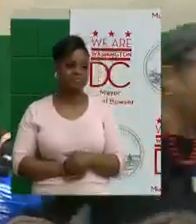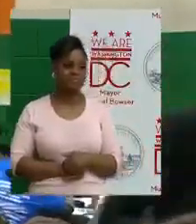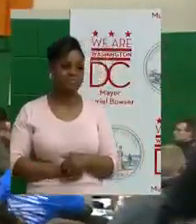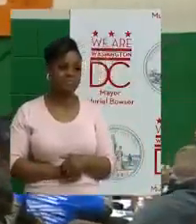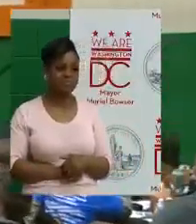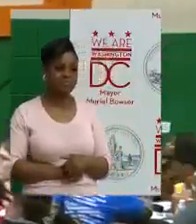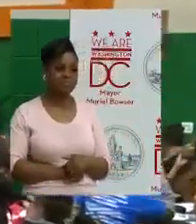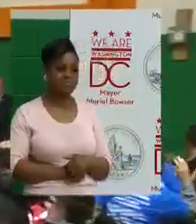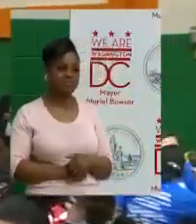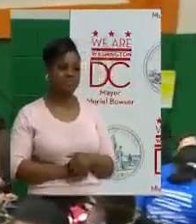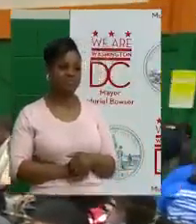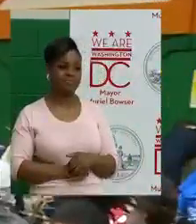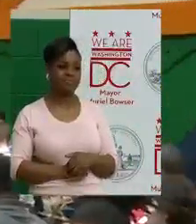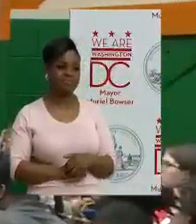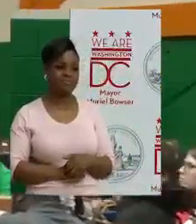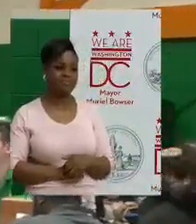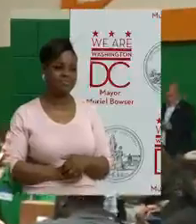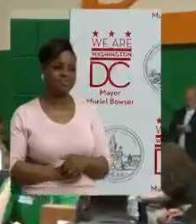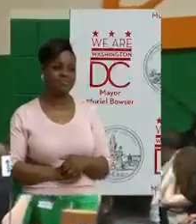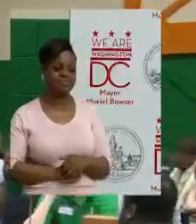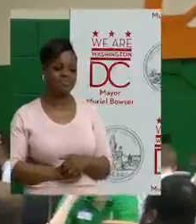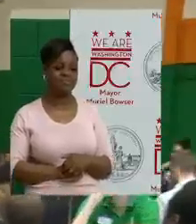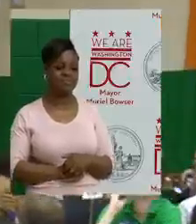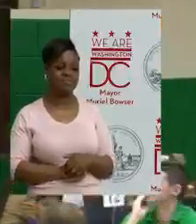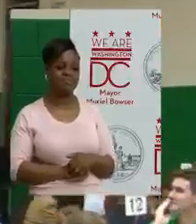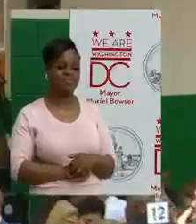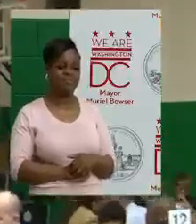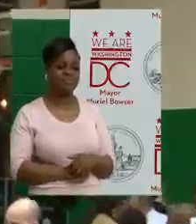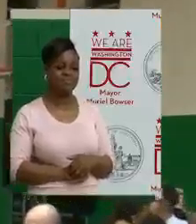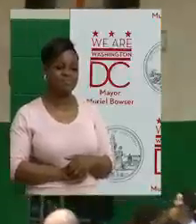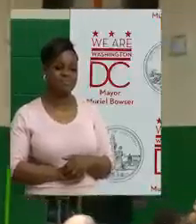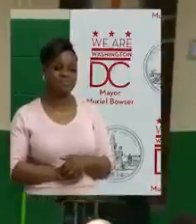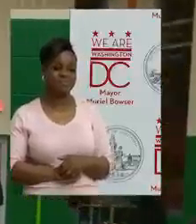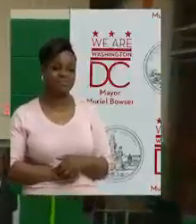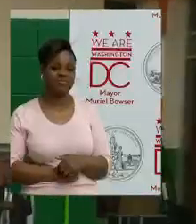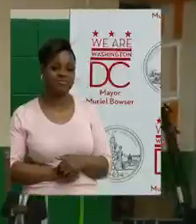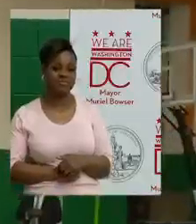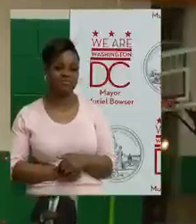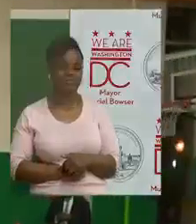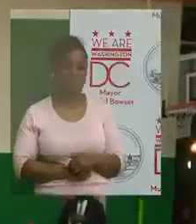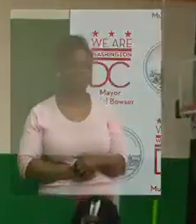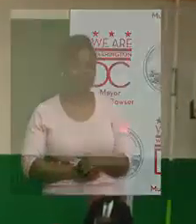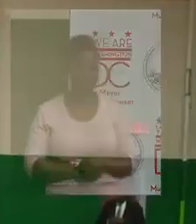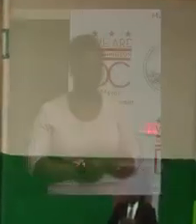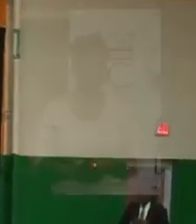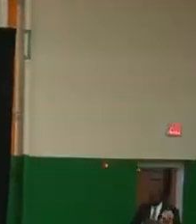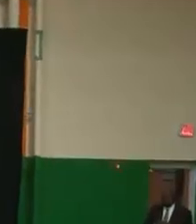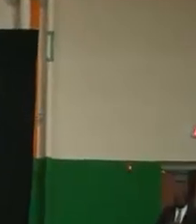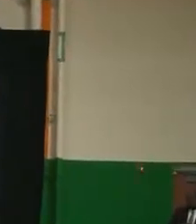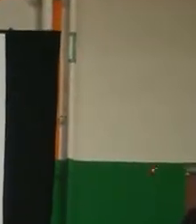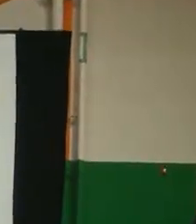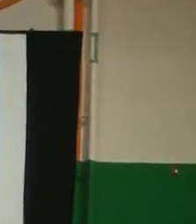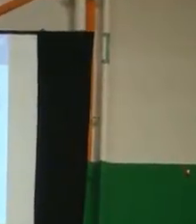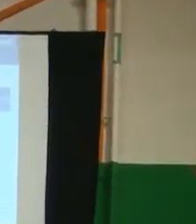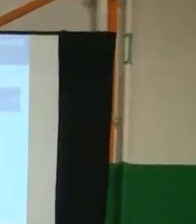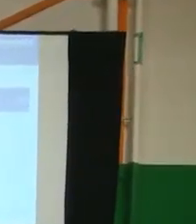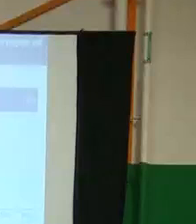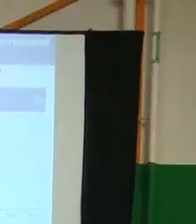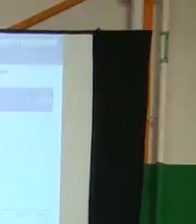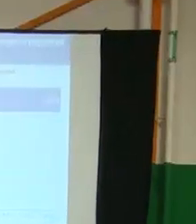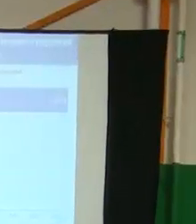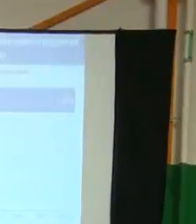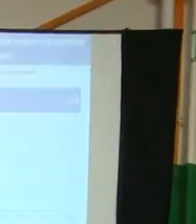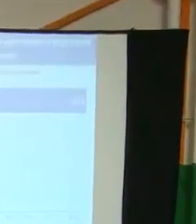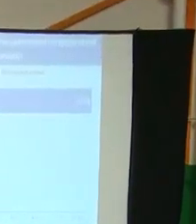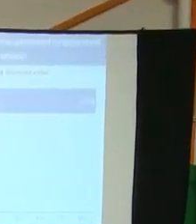What is the FY19 capital budget? What was the FY19 capital budget? The answer is $1.7